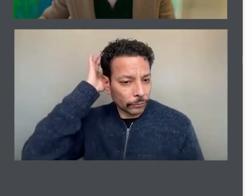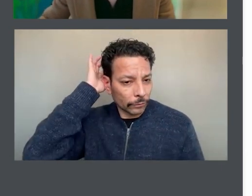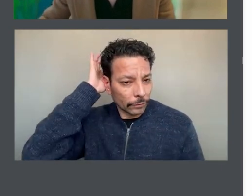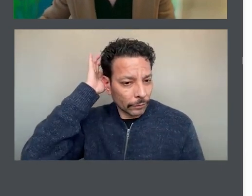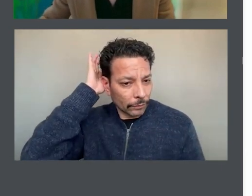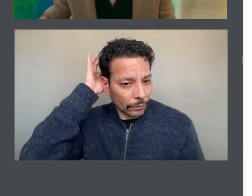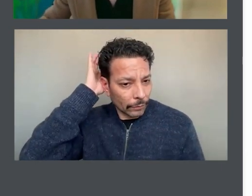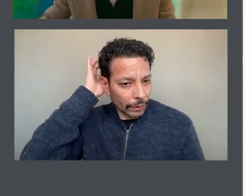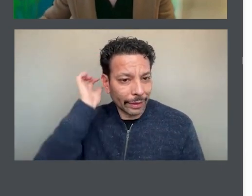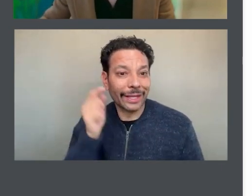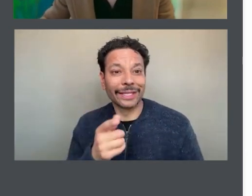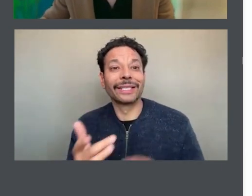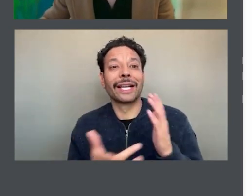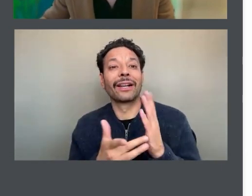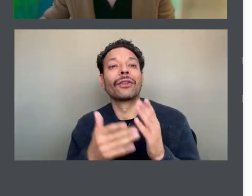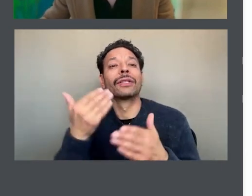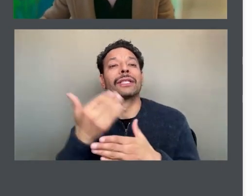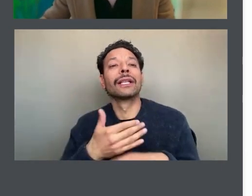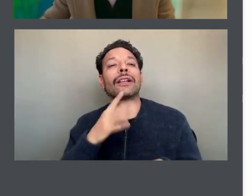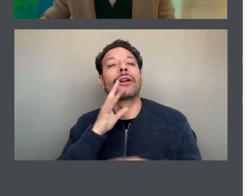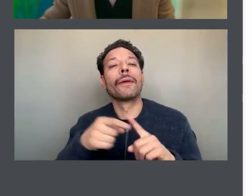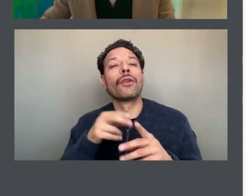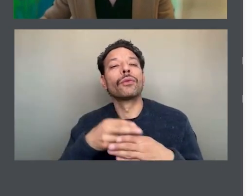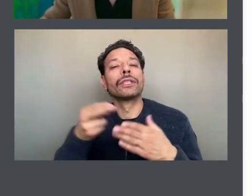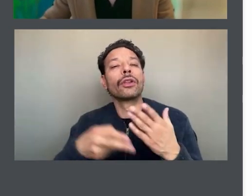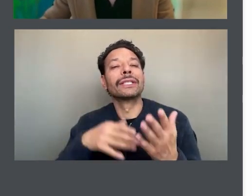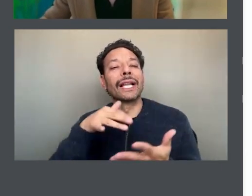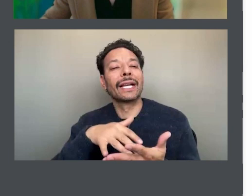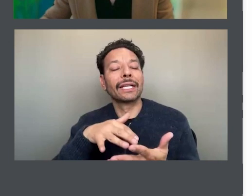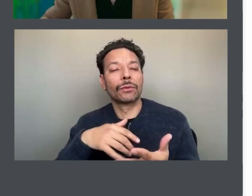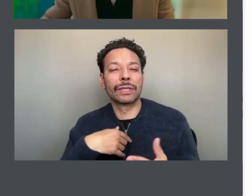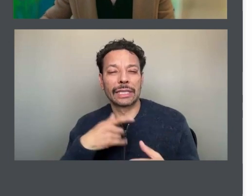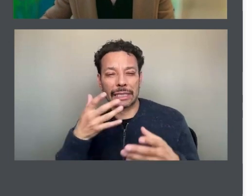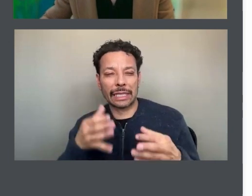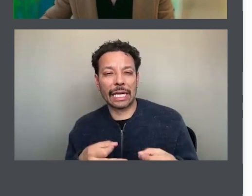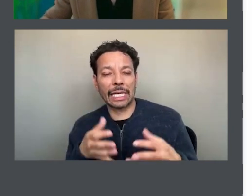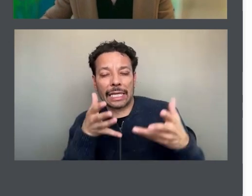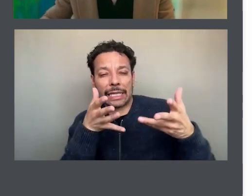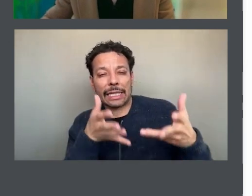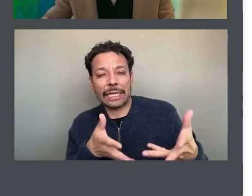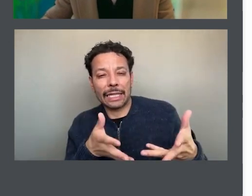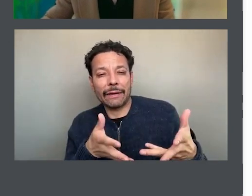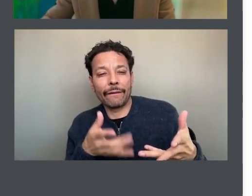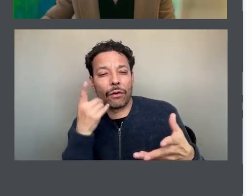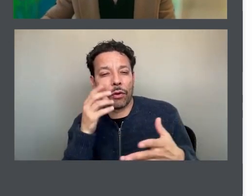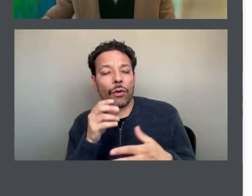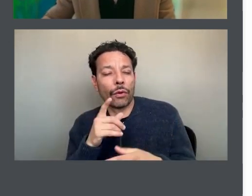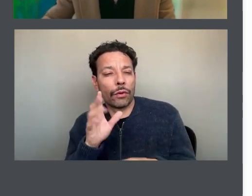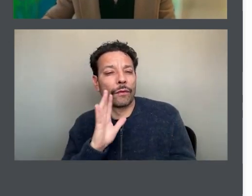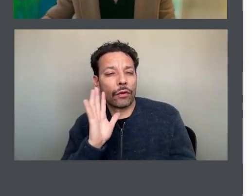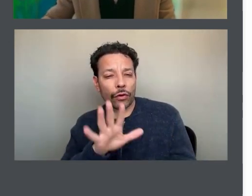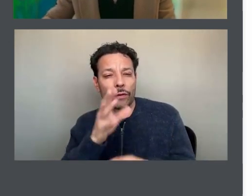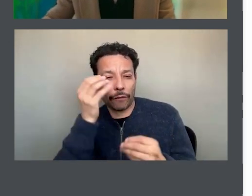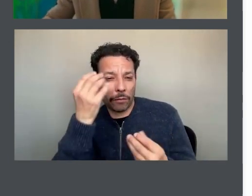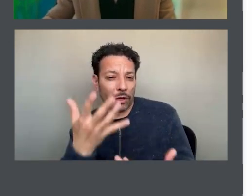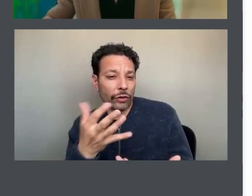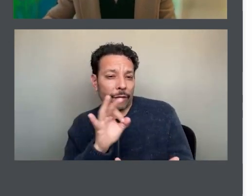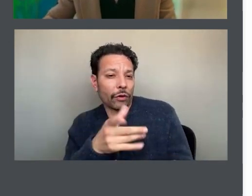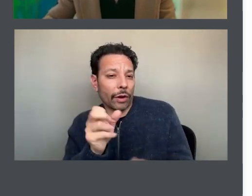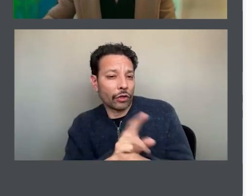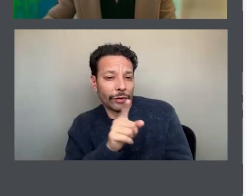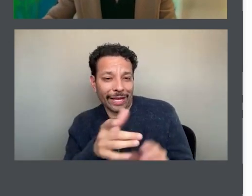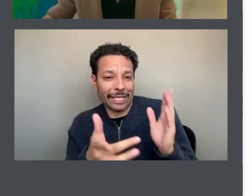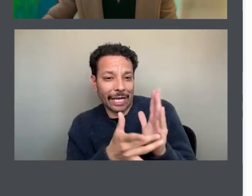This is a very technical slide that talks about the results of the study that we decided to leave in for reference for those of you who like